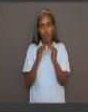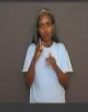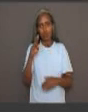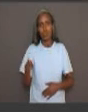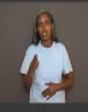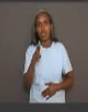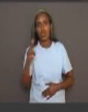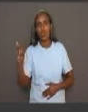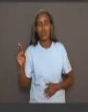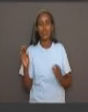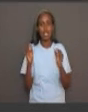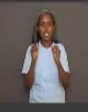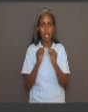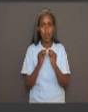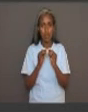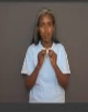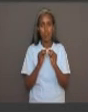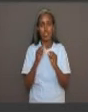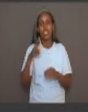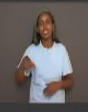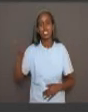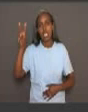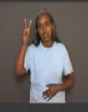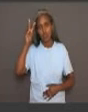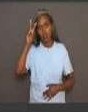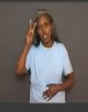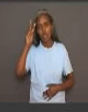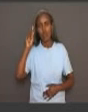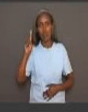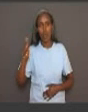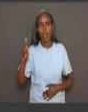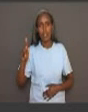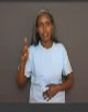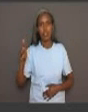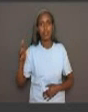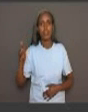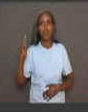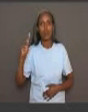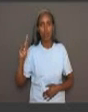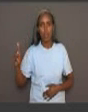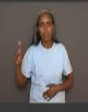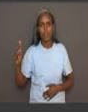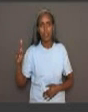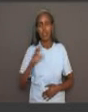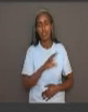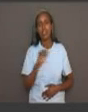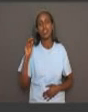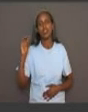It is equal to the root of the sum of the squares of